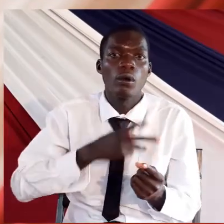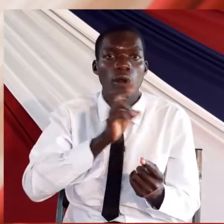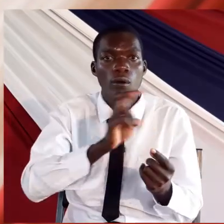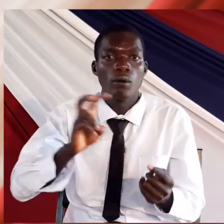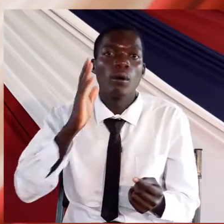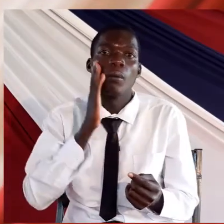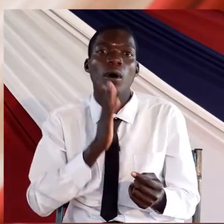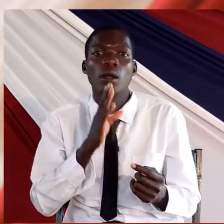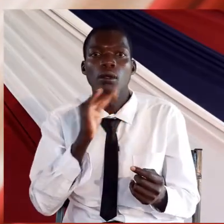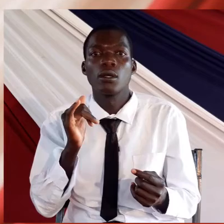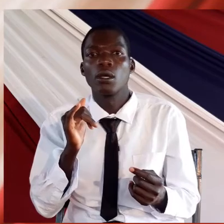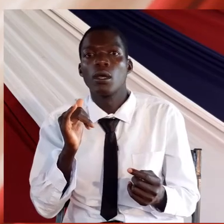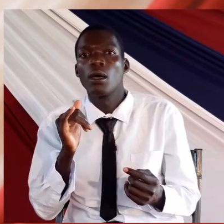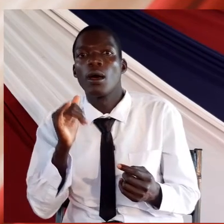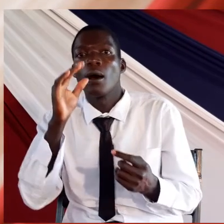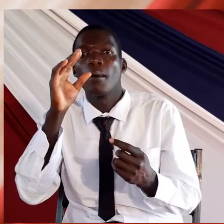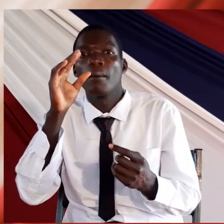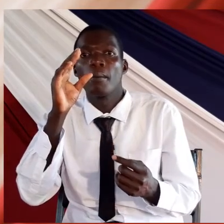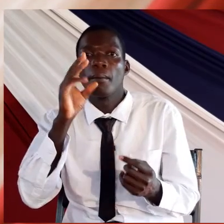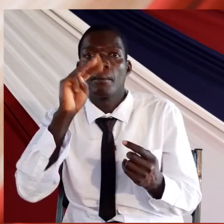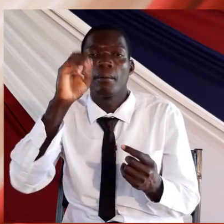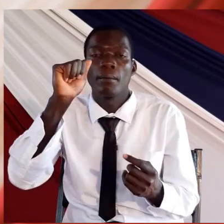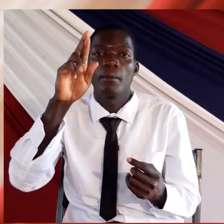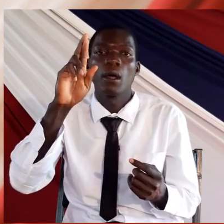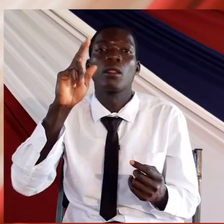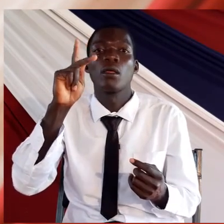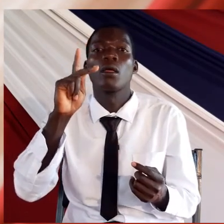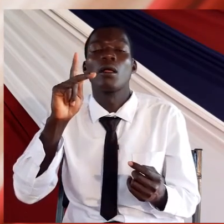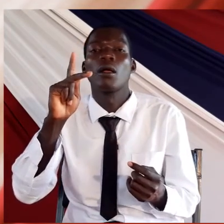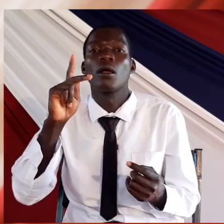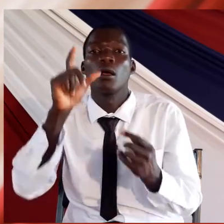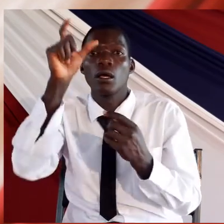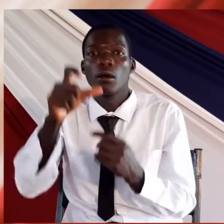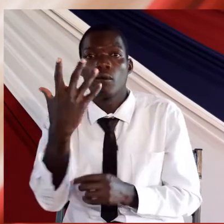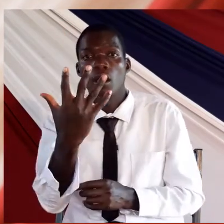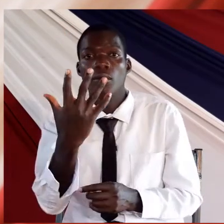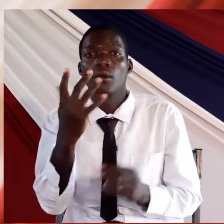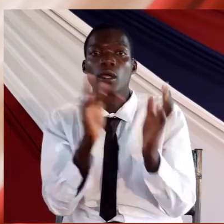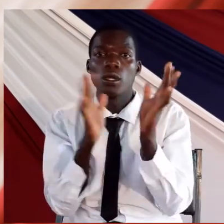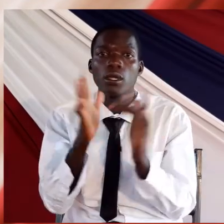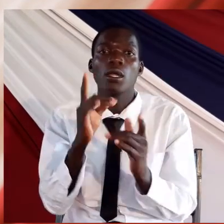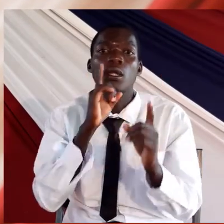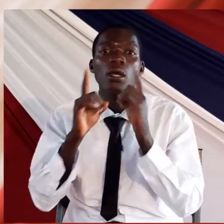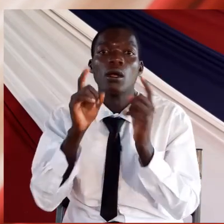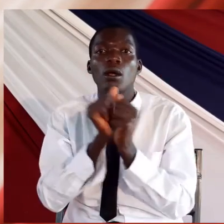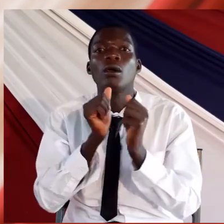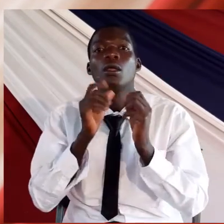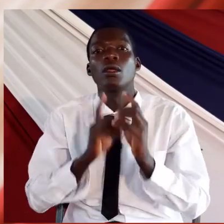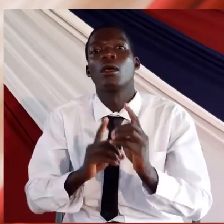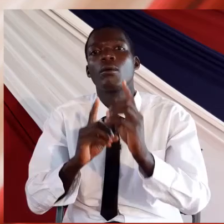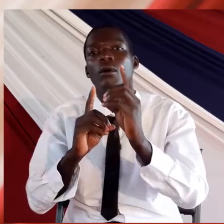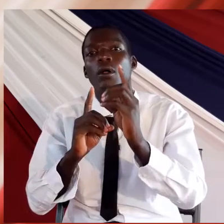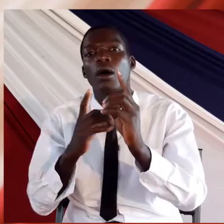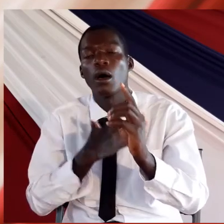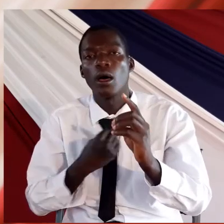Matthew chapter 19, verse 4 to 5, Jesus himself talking to the disciples, mm-hmm. and even